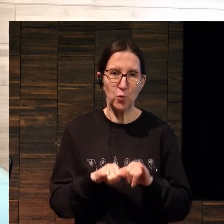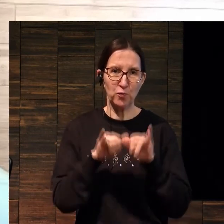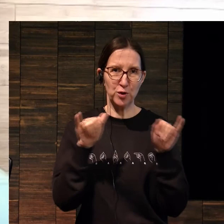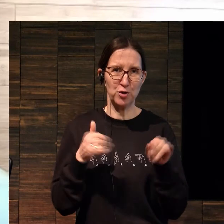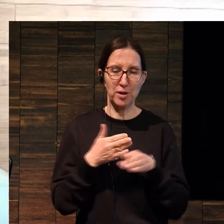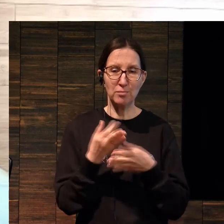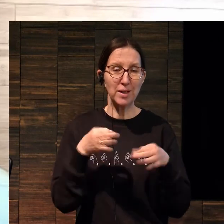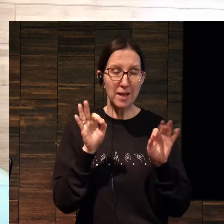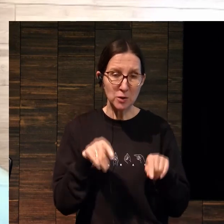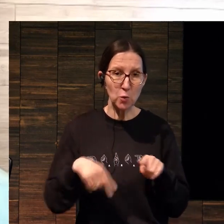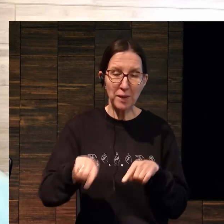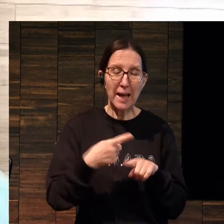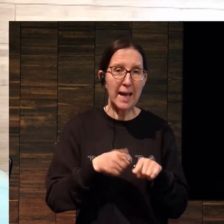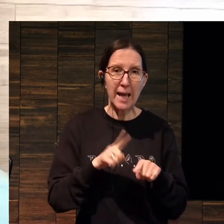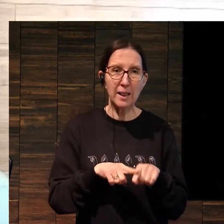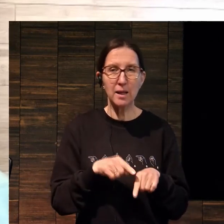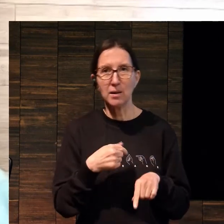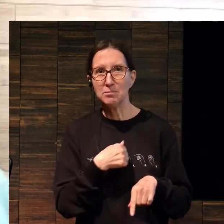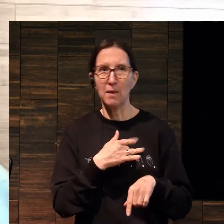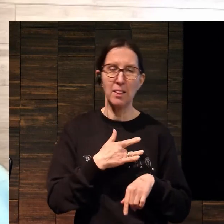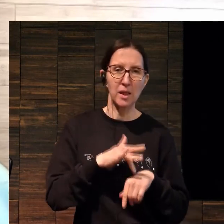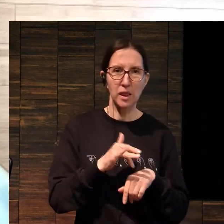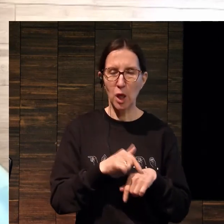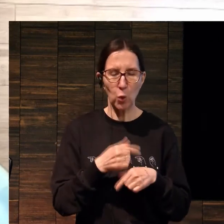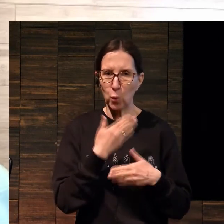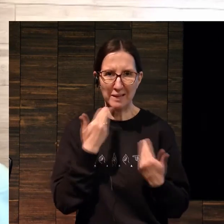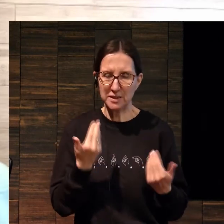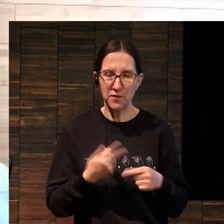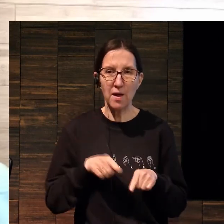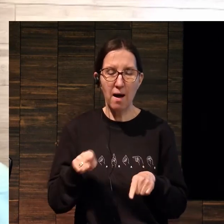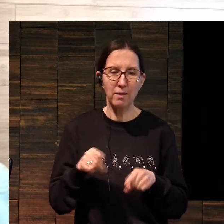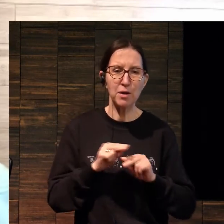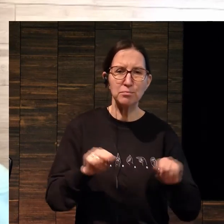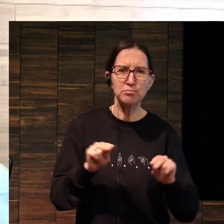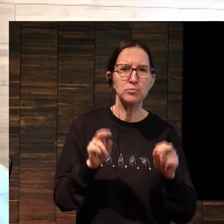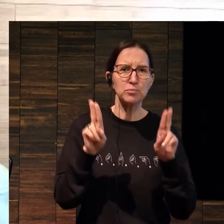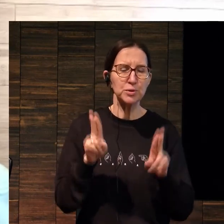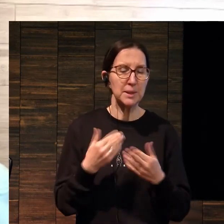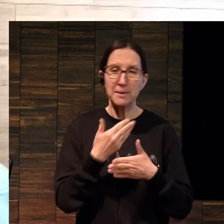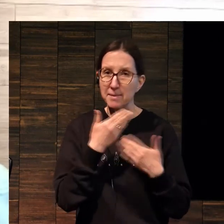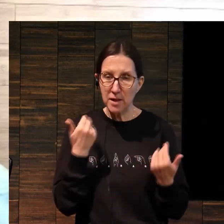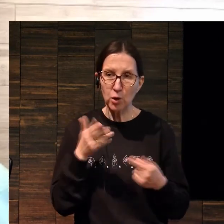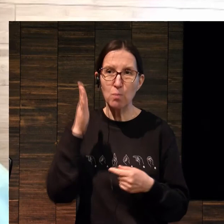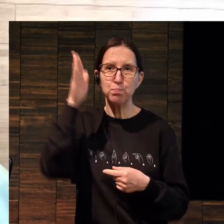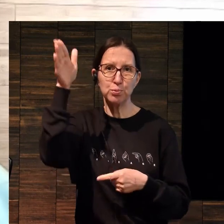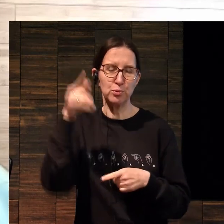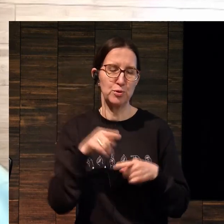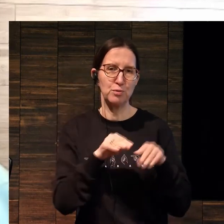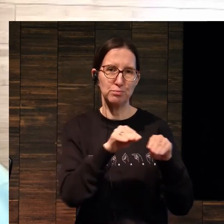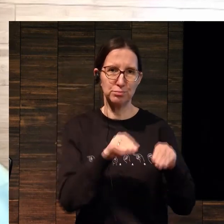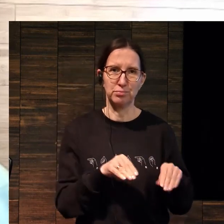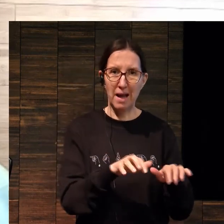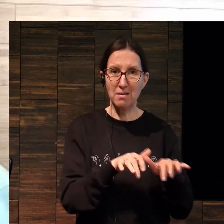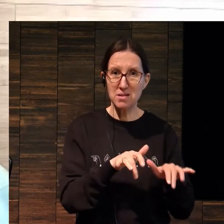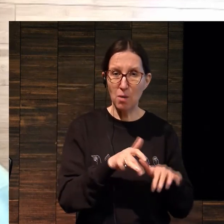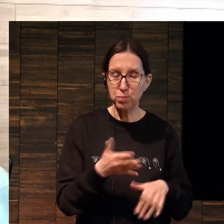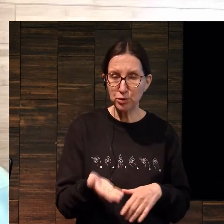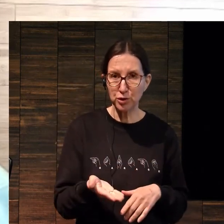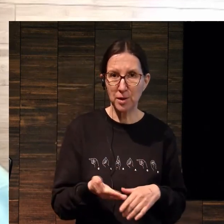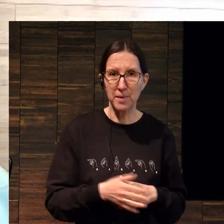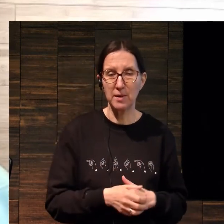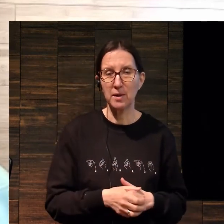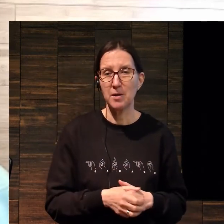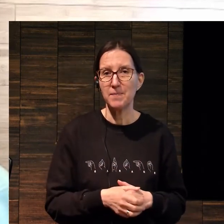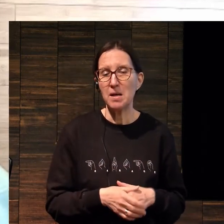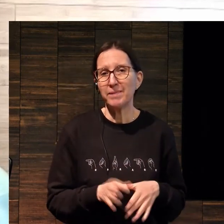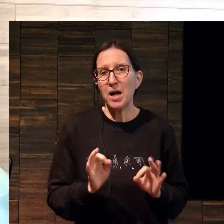web-based programming education. So like there are universal sort of